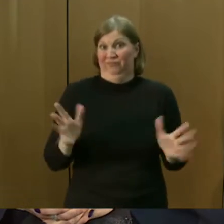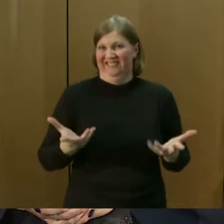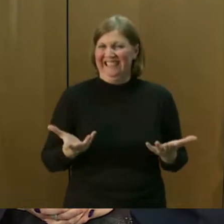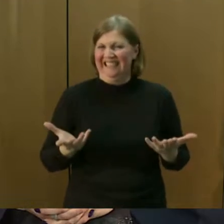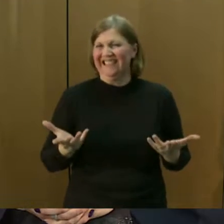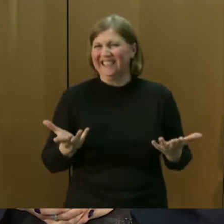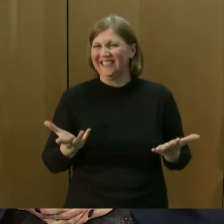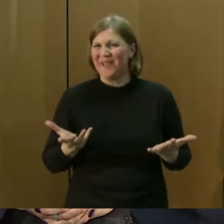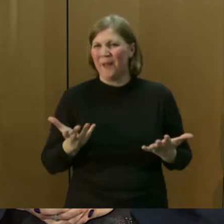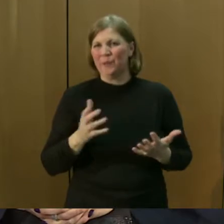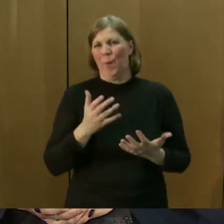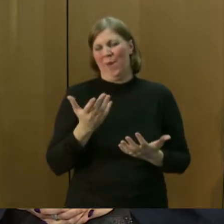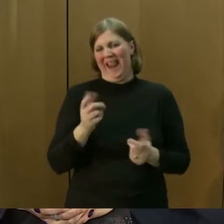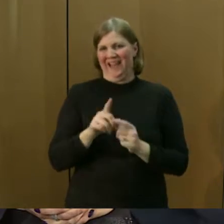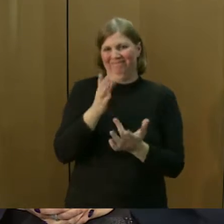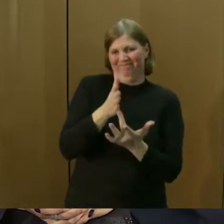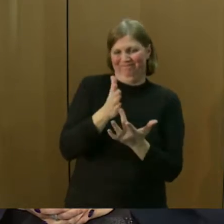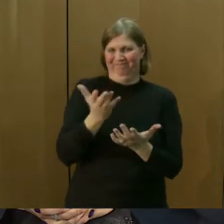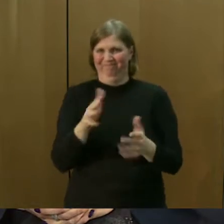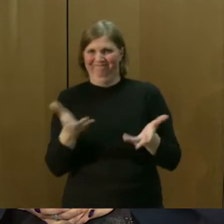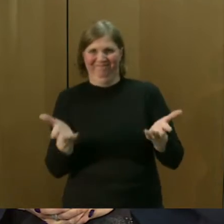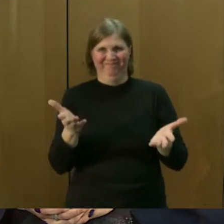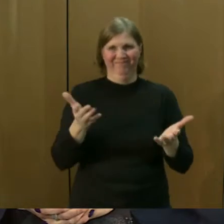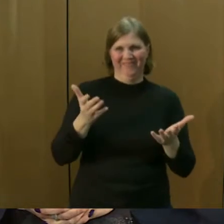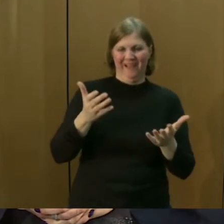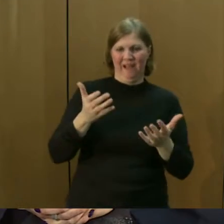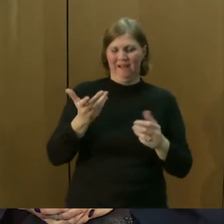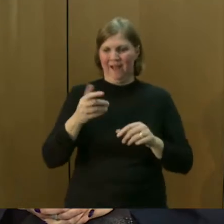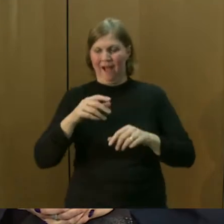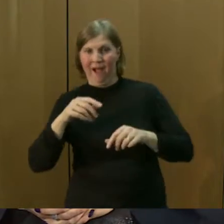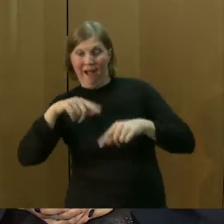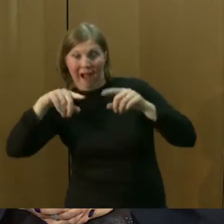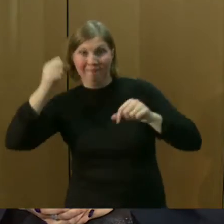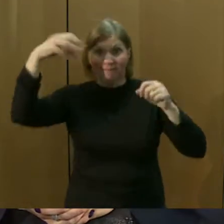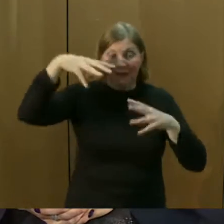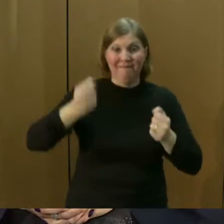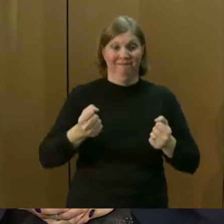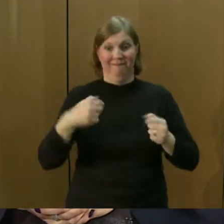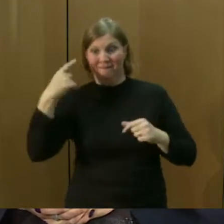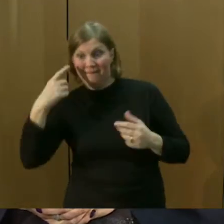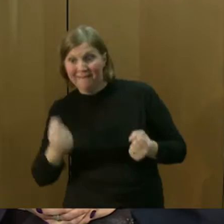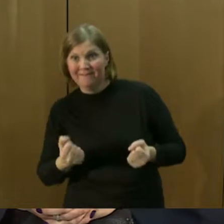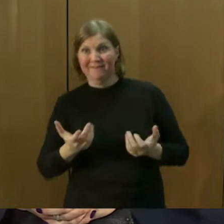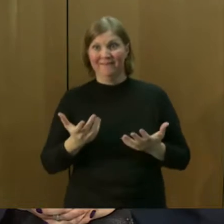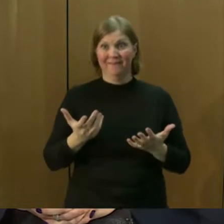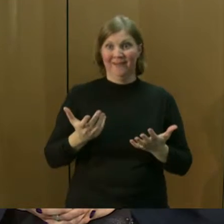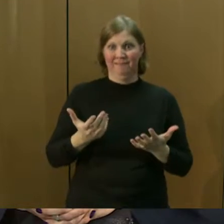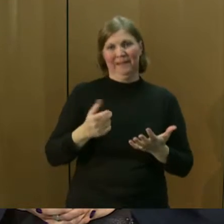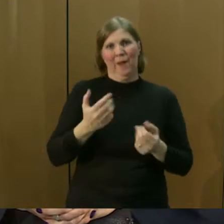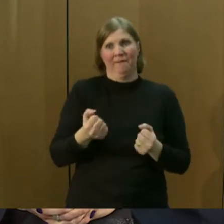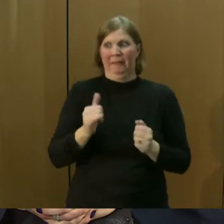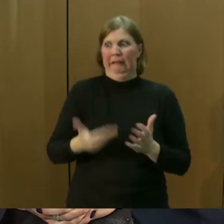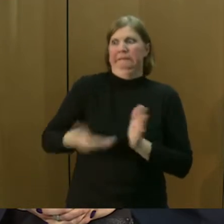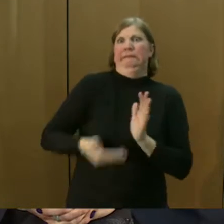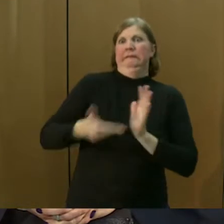technical maybe some lights, maybe an element of sound that you would need to then add to with your own equipment,